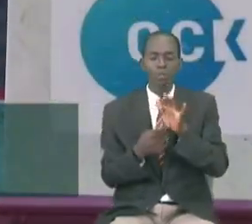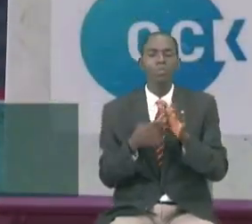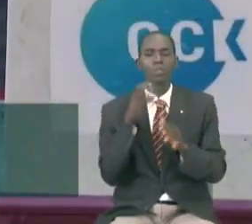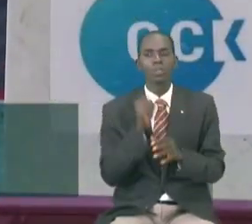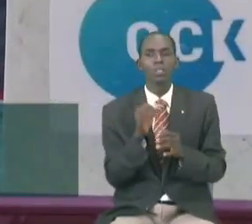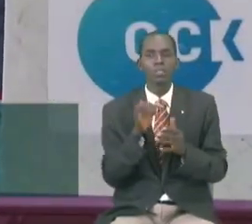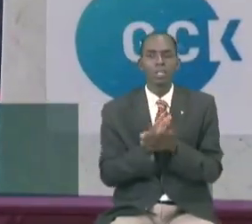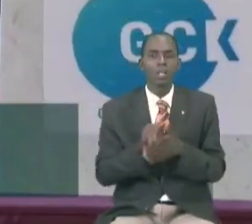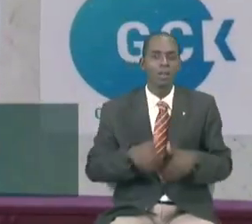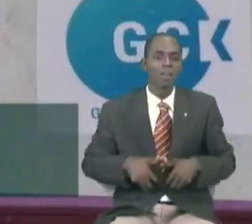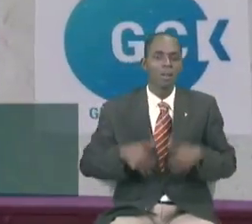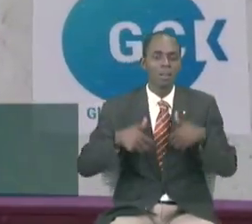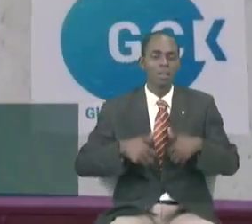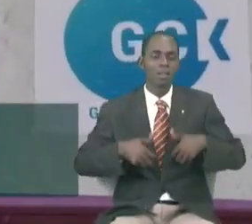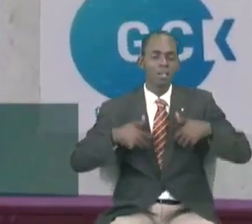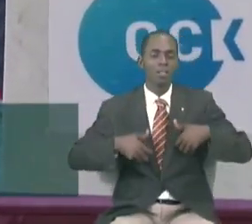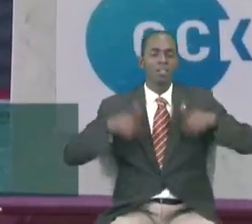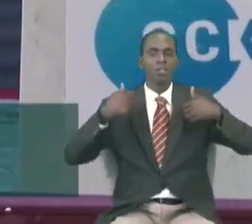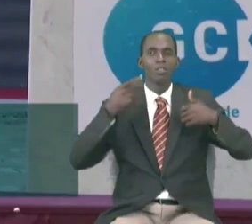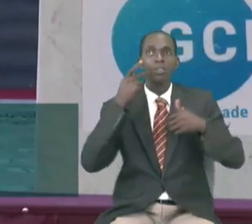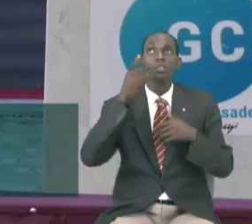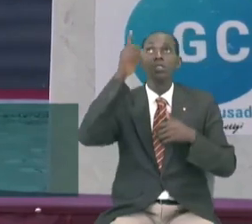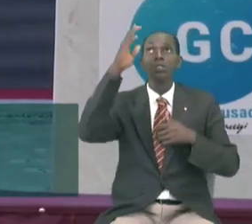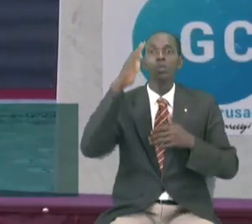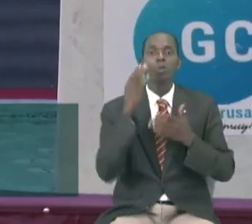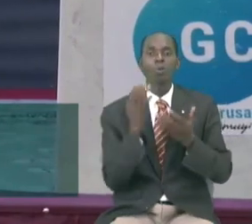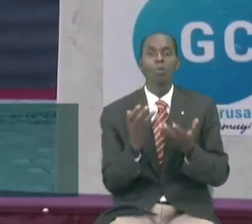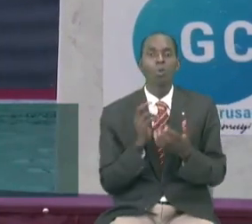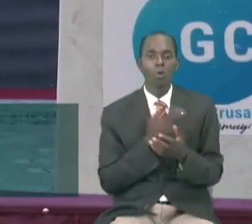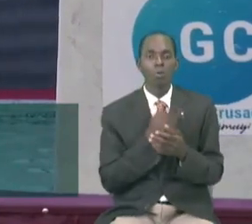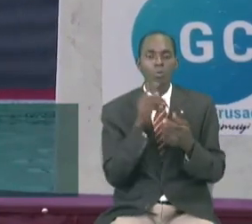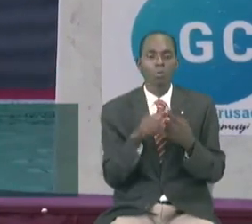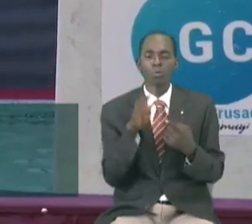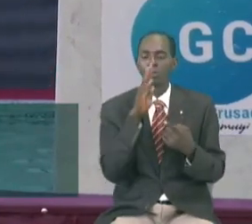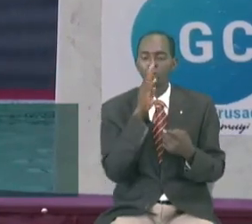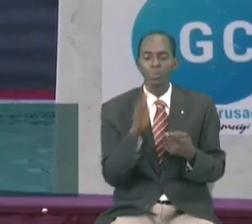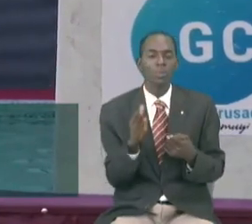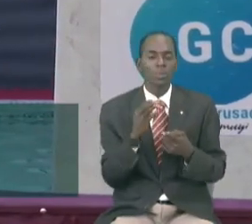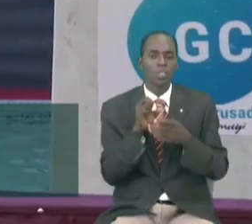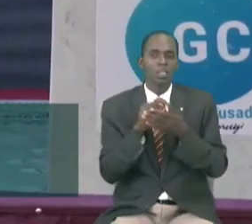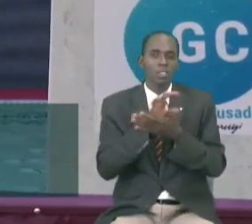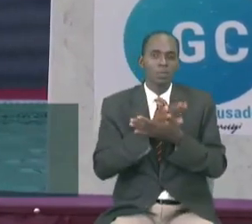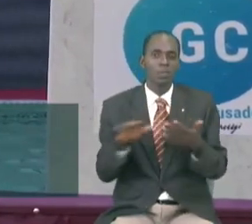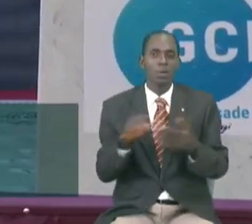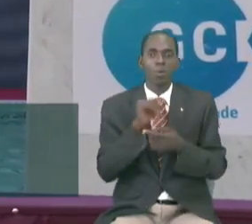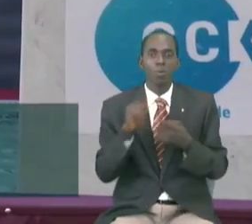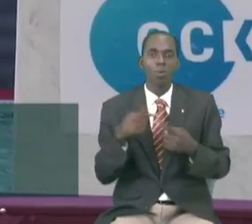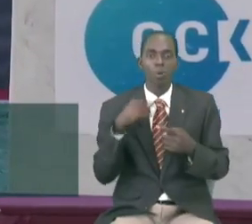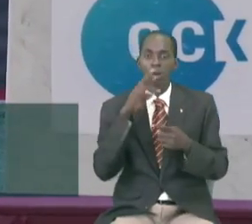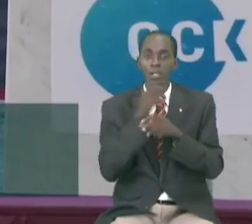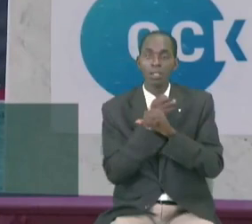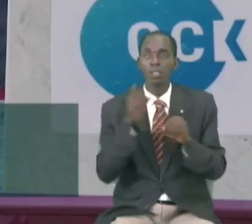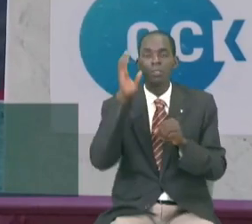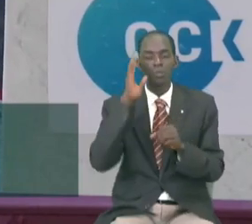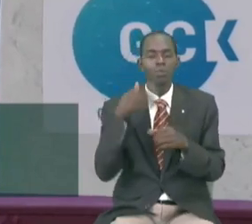the Lord. We're sanctified when we consecrate our very spirit and very nature unto the Lord. And if